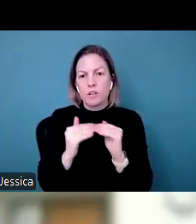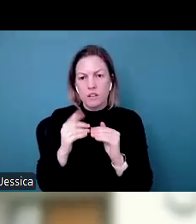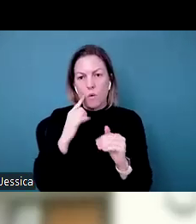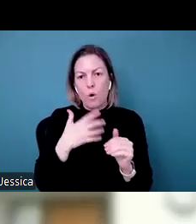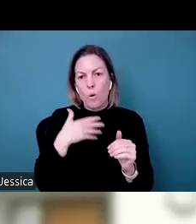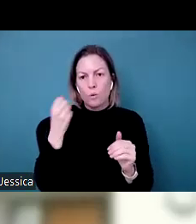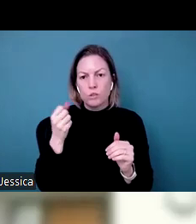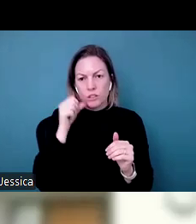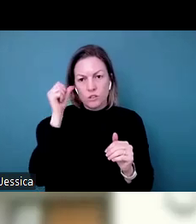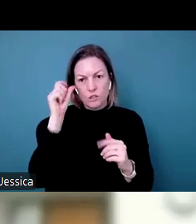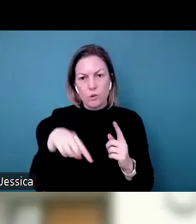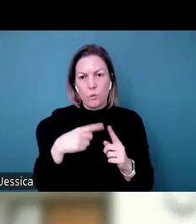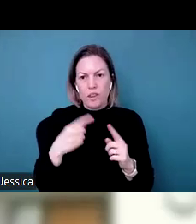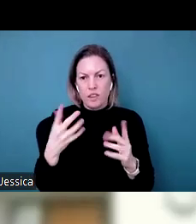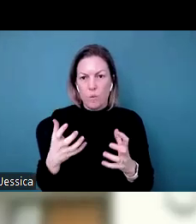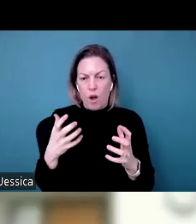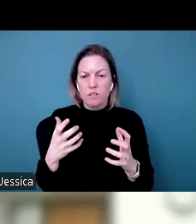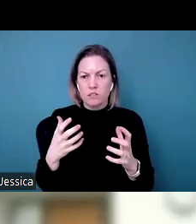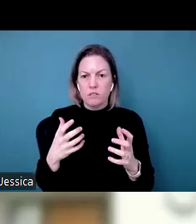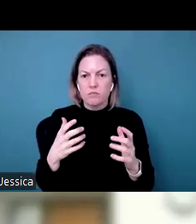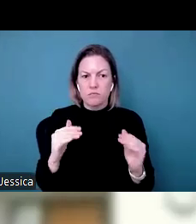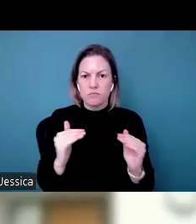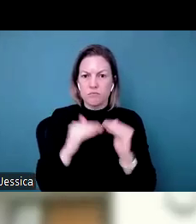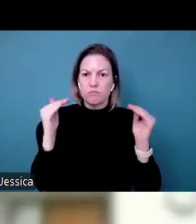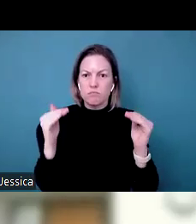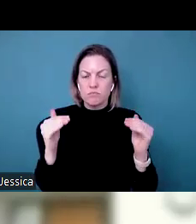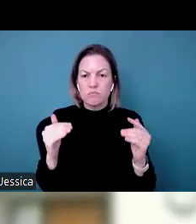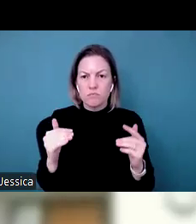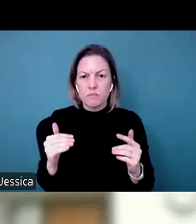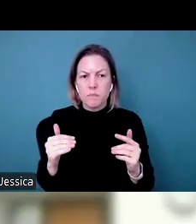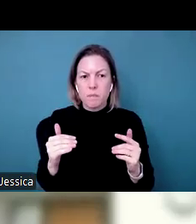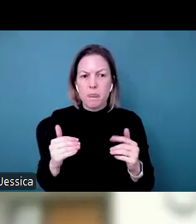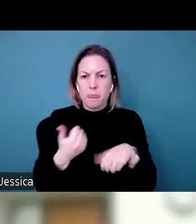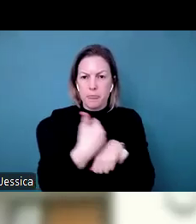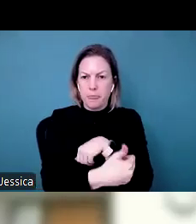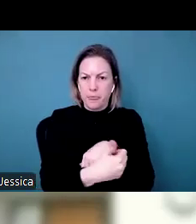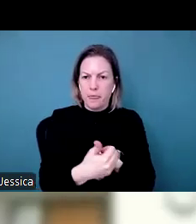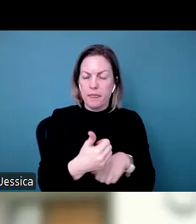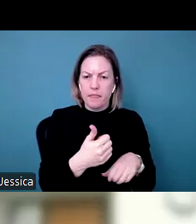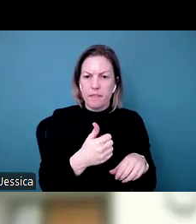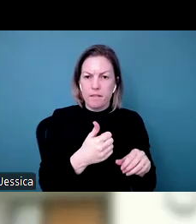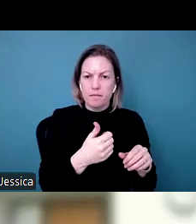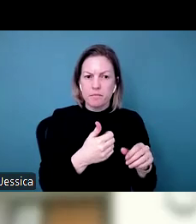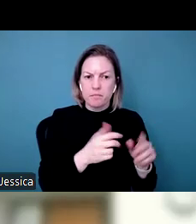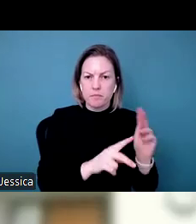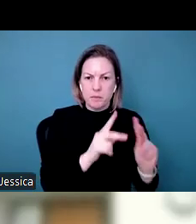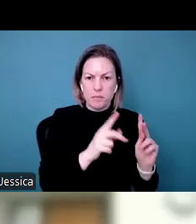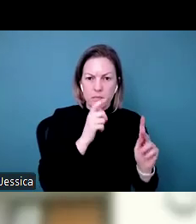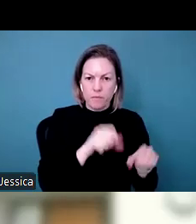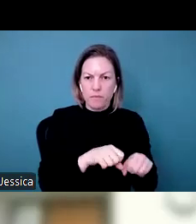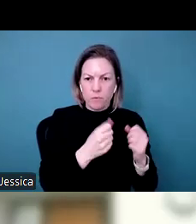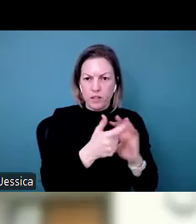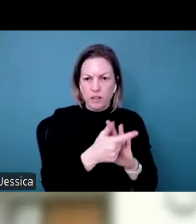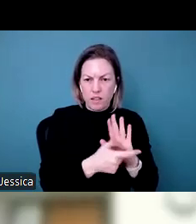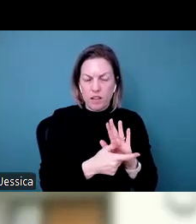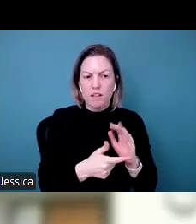when seeking justice and finding where there wasn't parallels in the existing law for